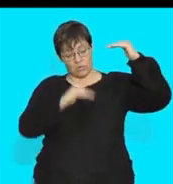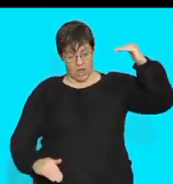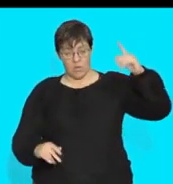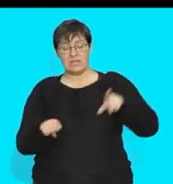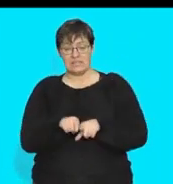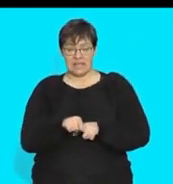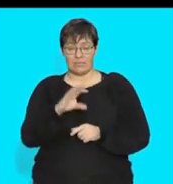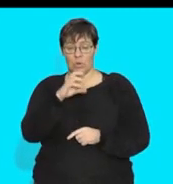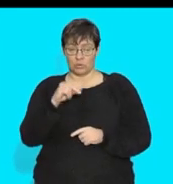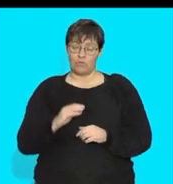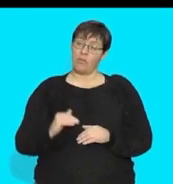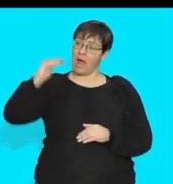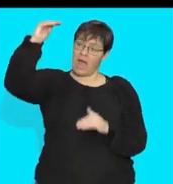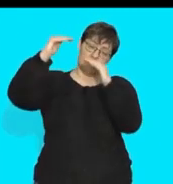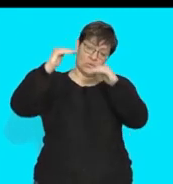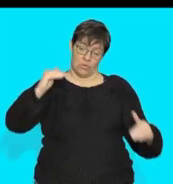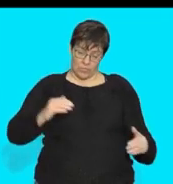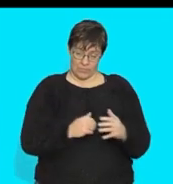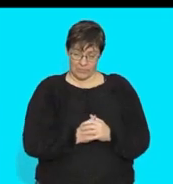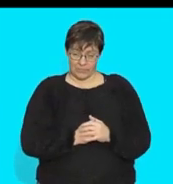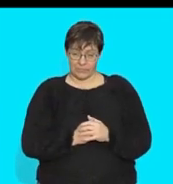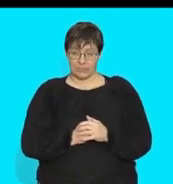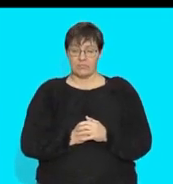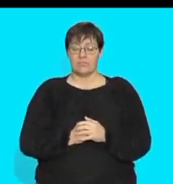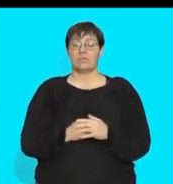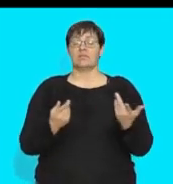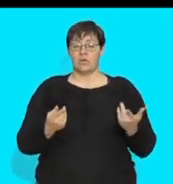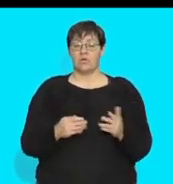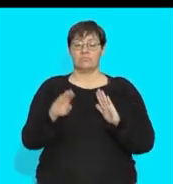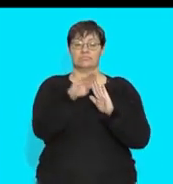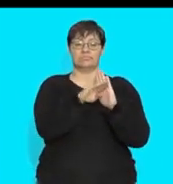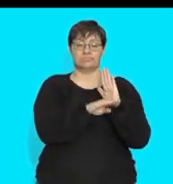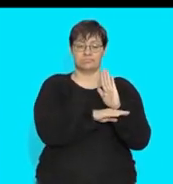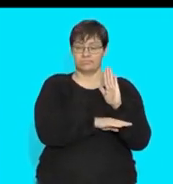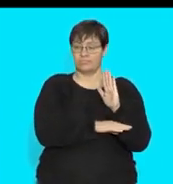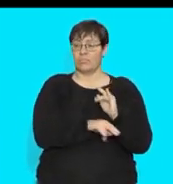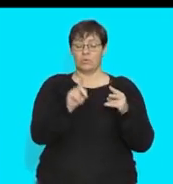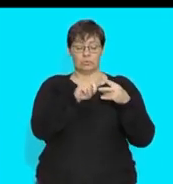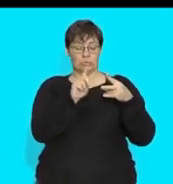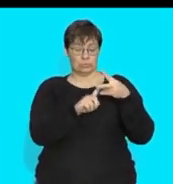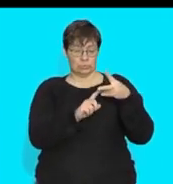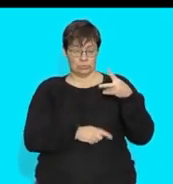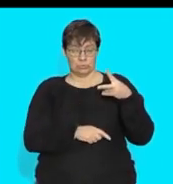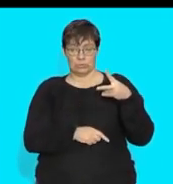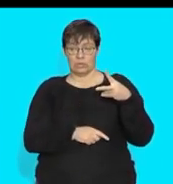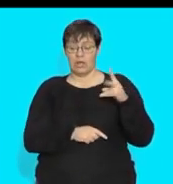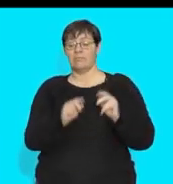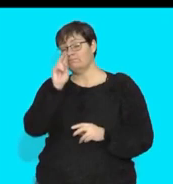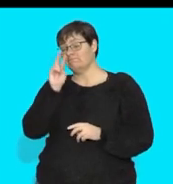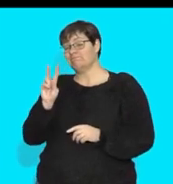a high to a low concentration. The last question is, list 2